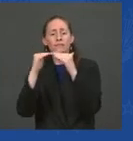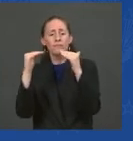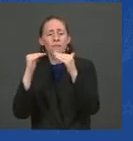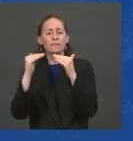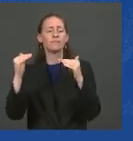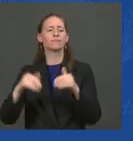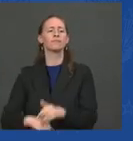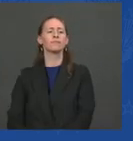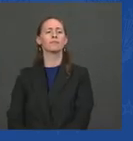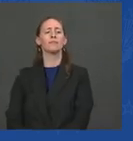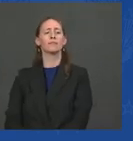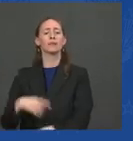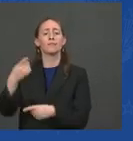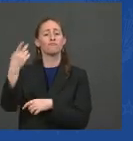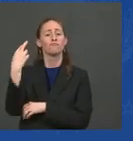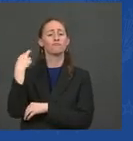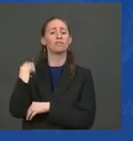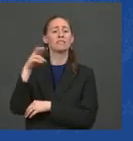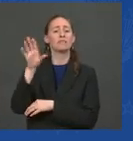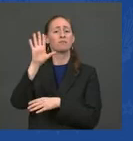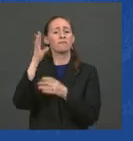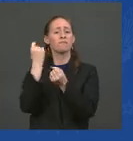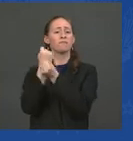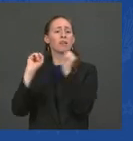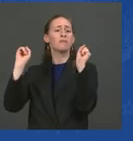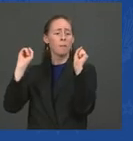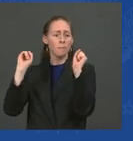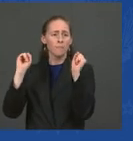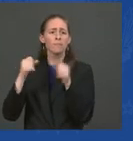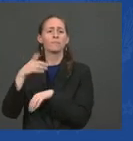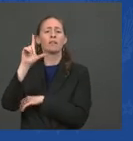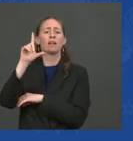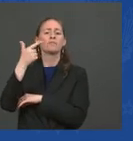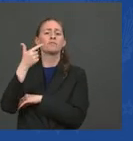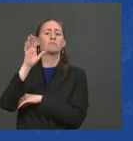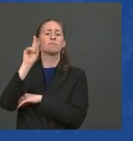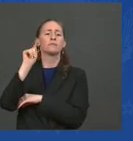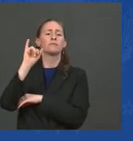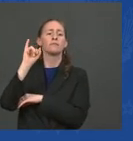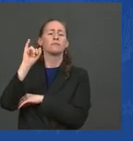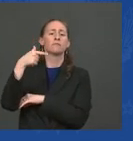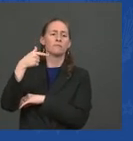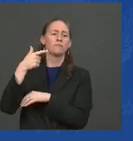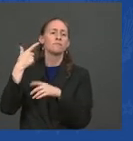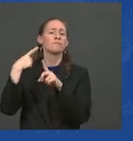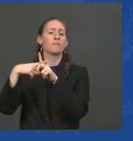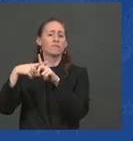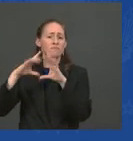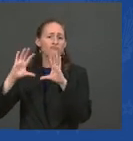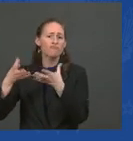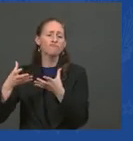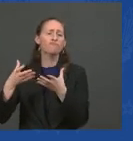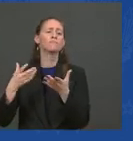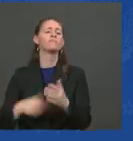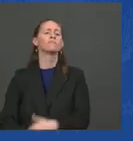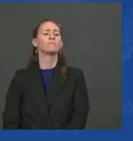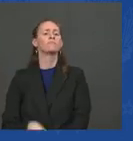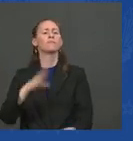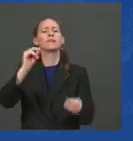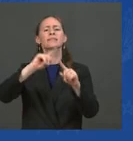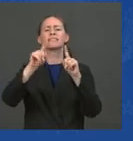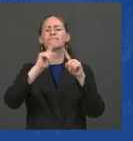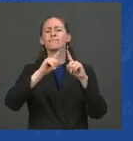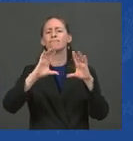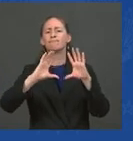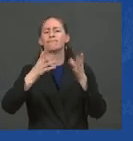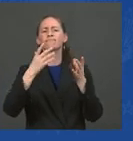freedom, the rights of the LGBTQ+ peoples, and other marginalized communities around the